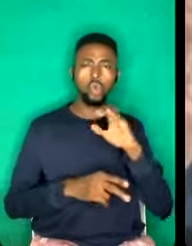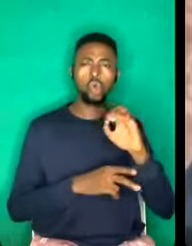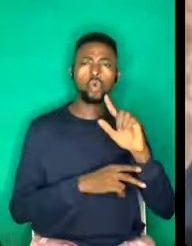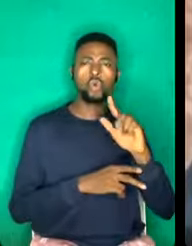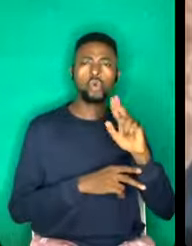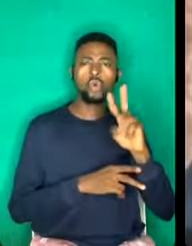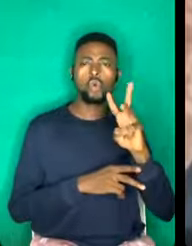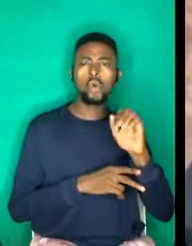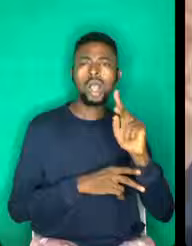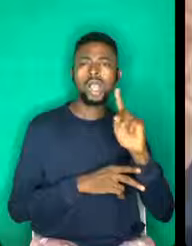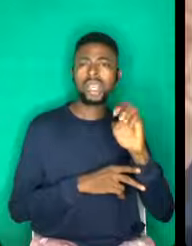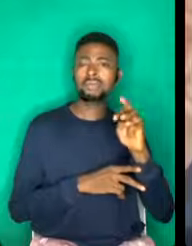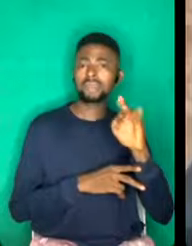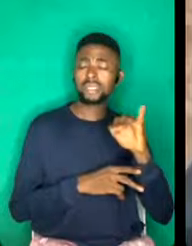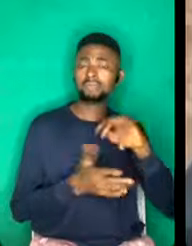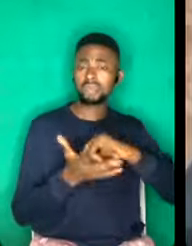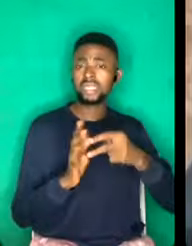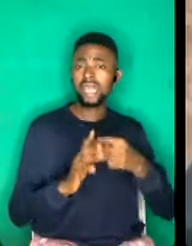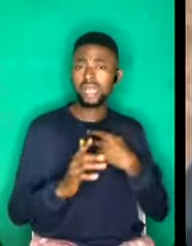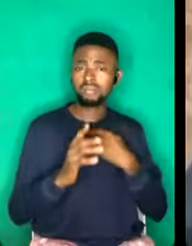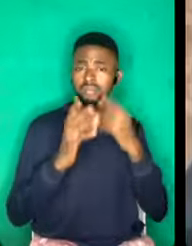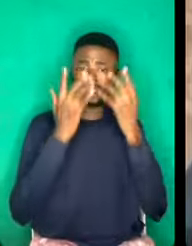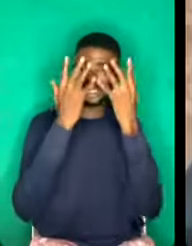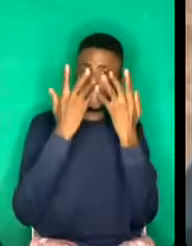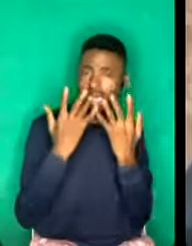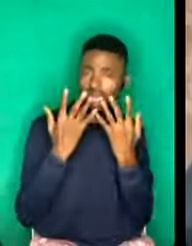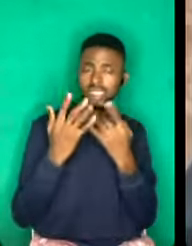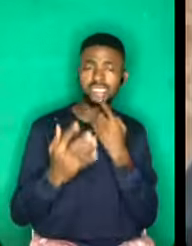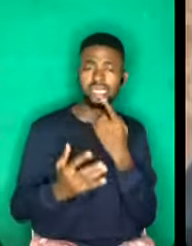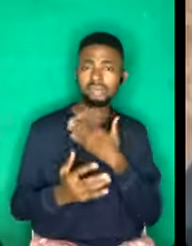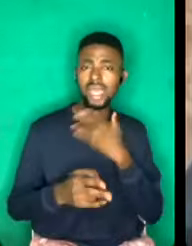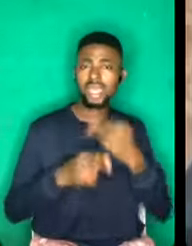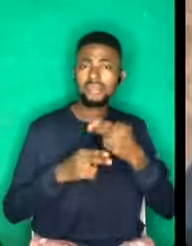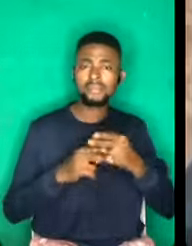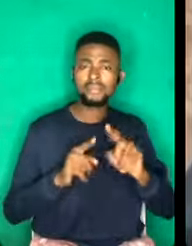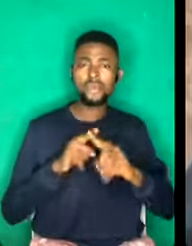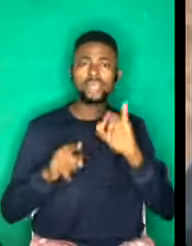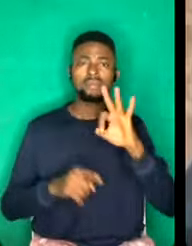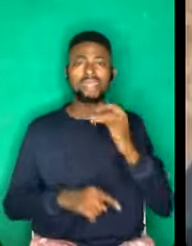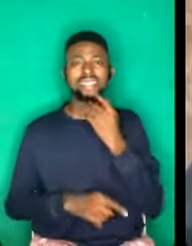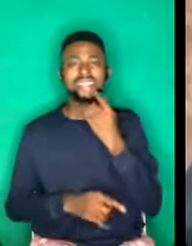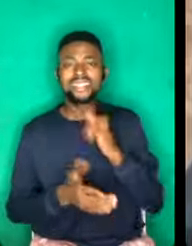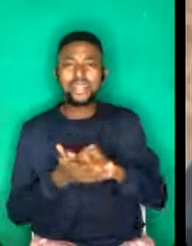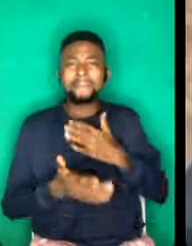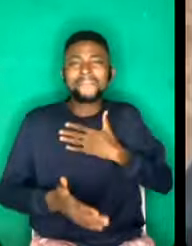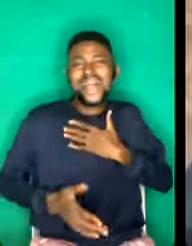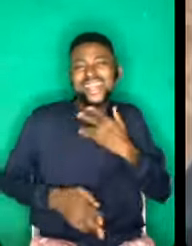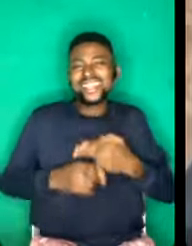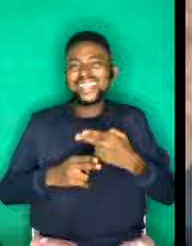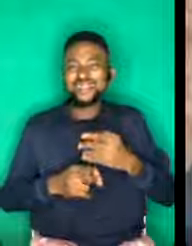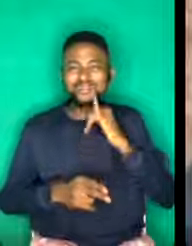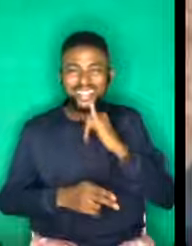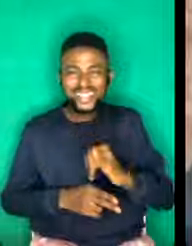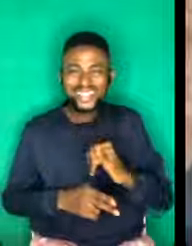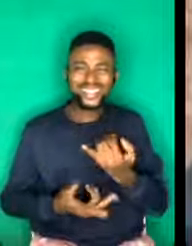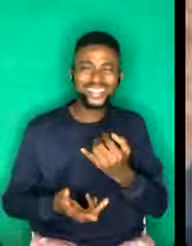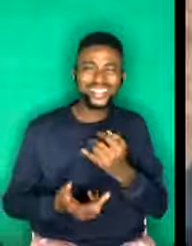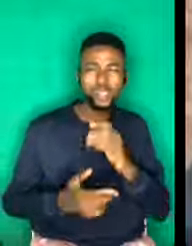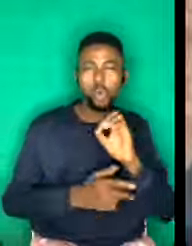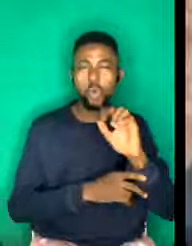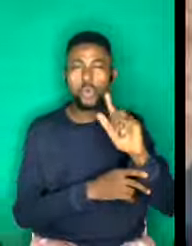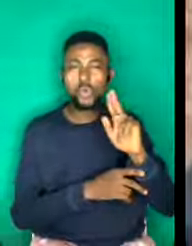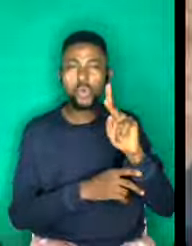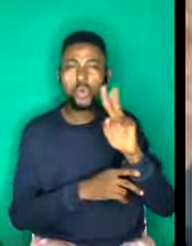sad and I'm saying my name, right? But when I'm smiling to say, oh, my name is, this is my sign name,